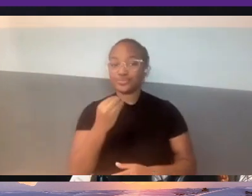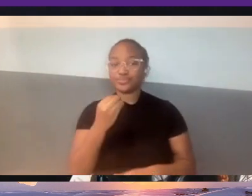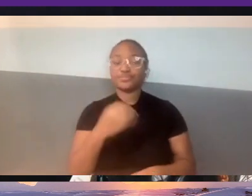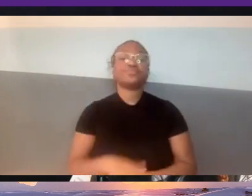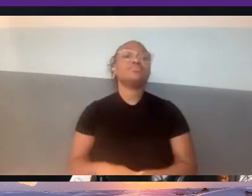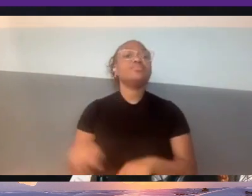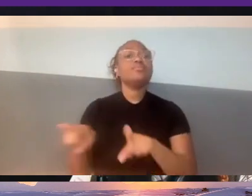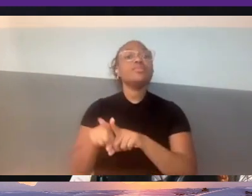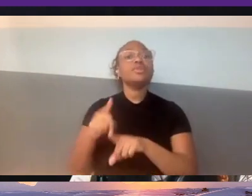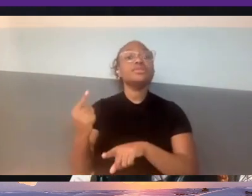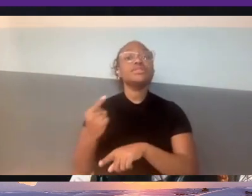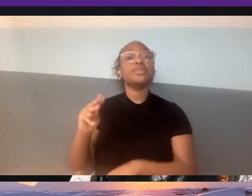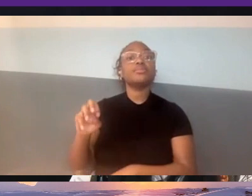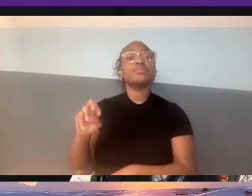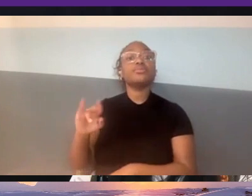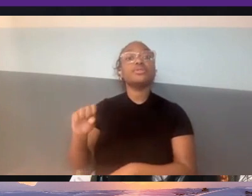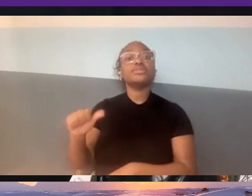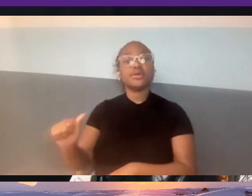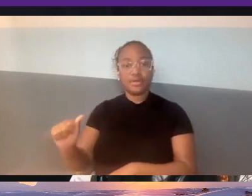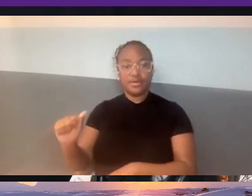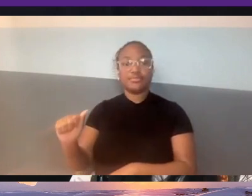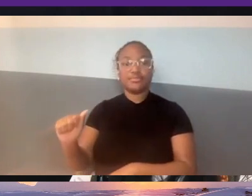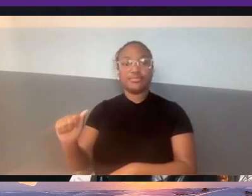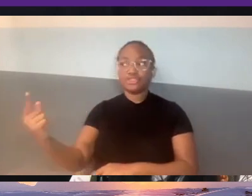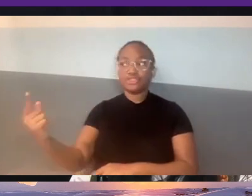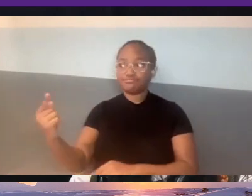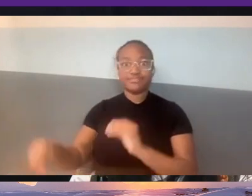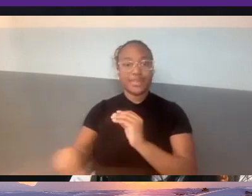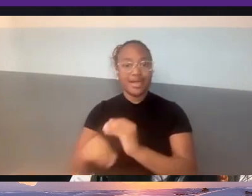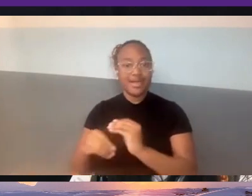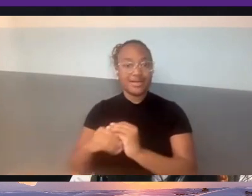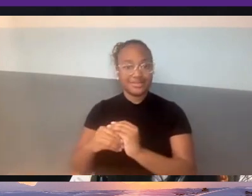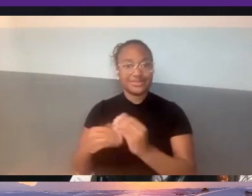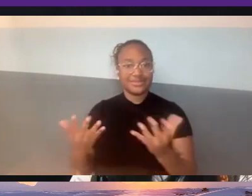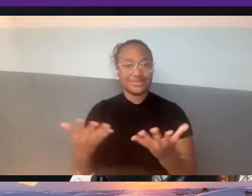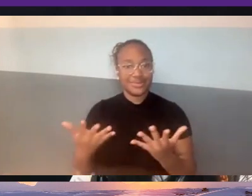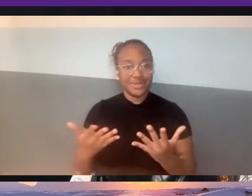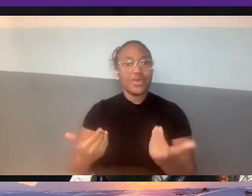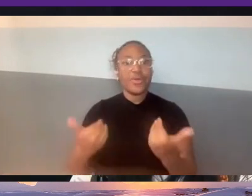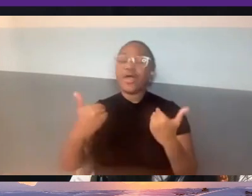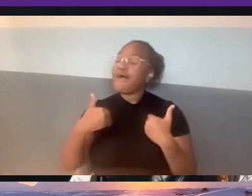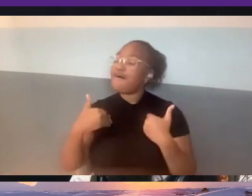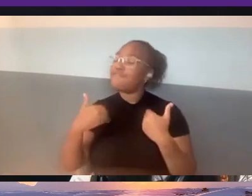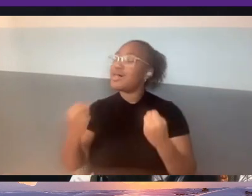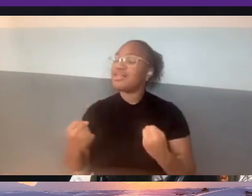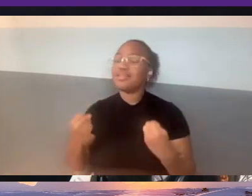is there are really, really dark patches on the landscape that